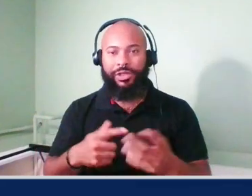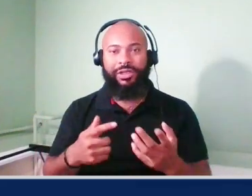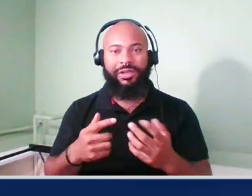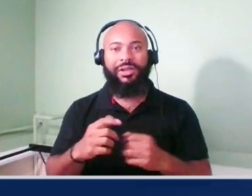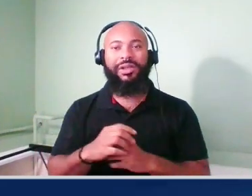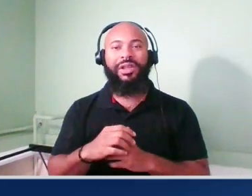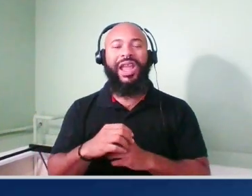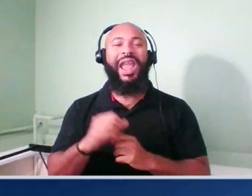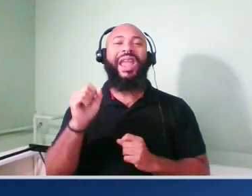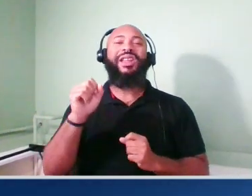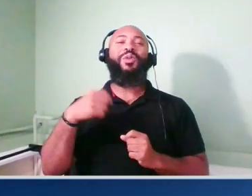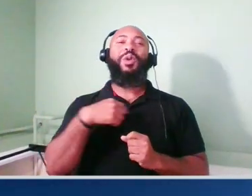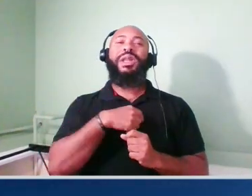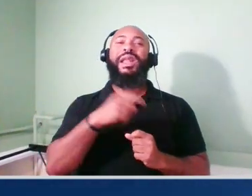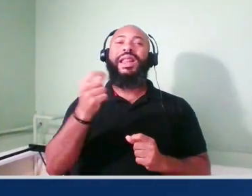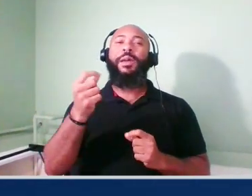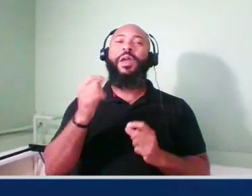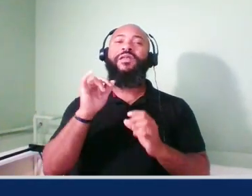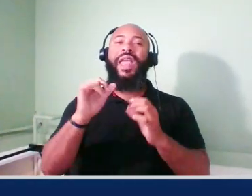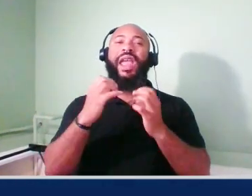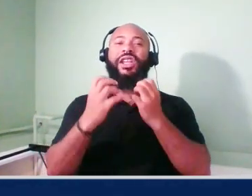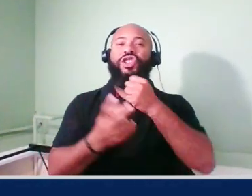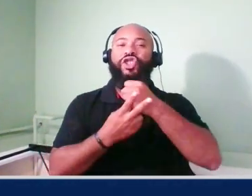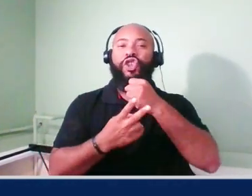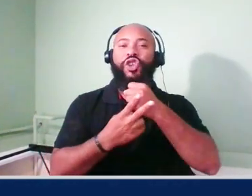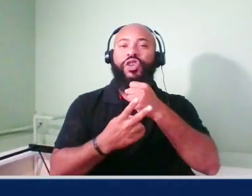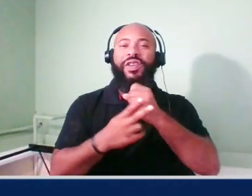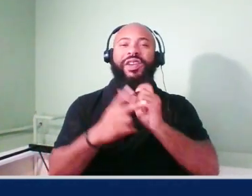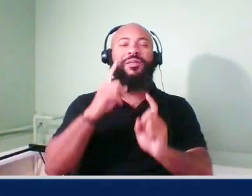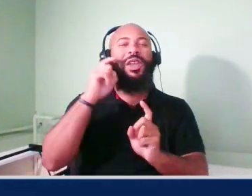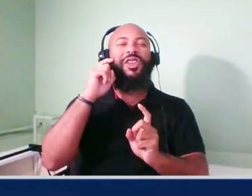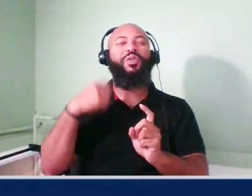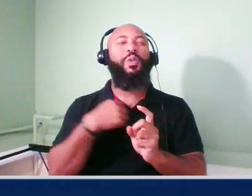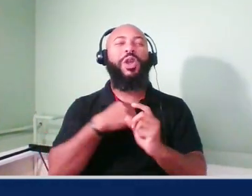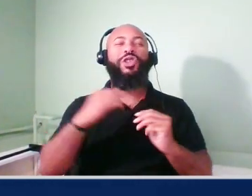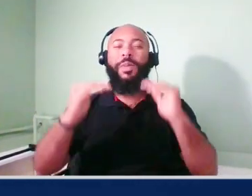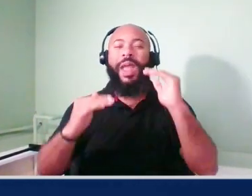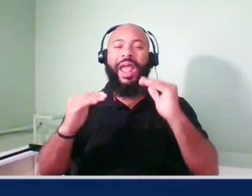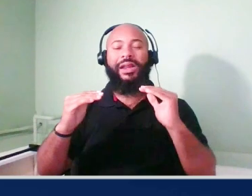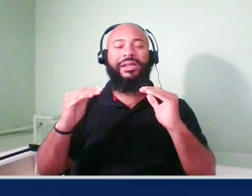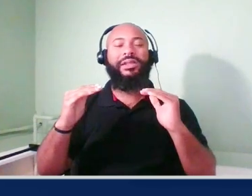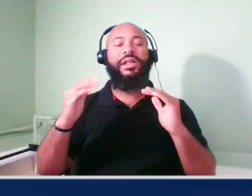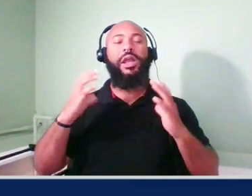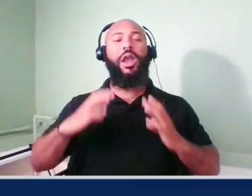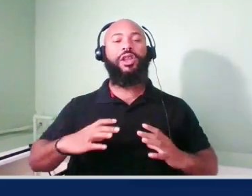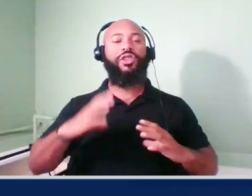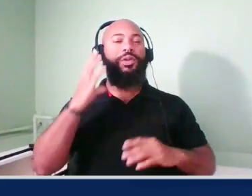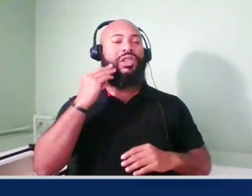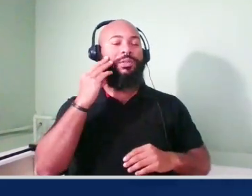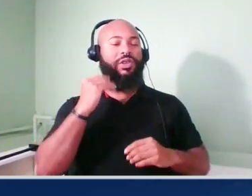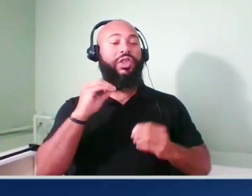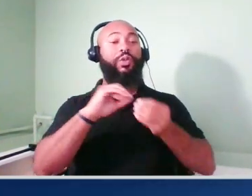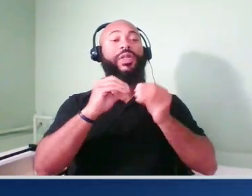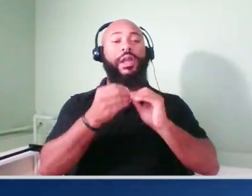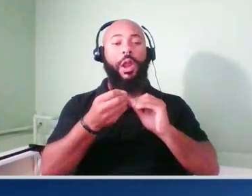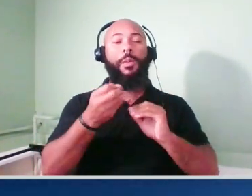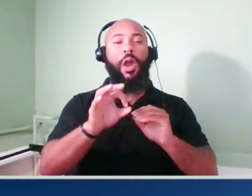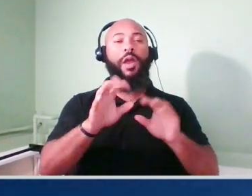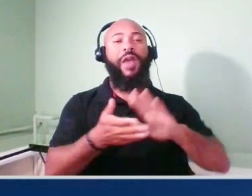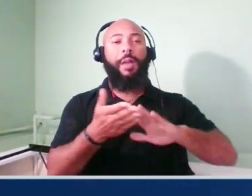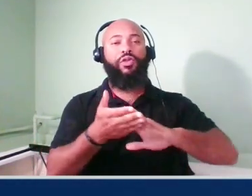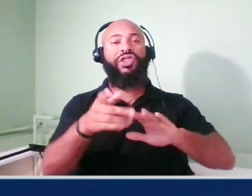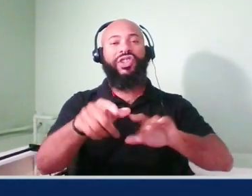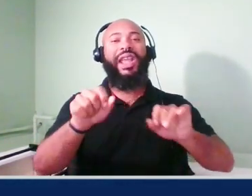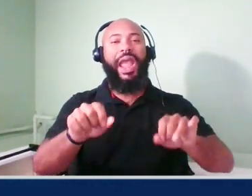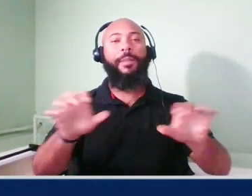honest, because we wanted to balance the customer experience with the number of operations that they could perform. And what that means is